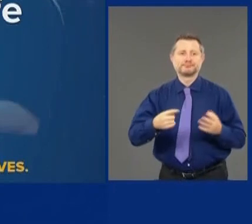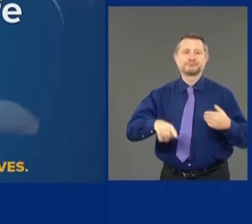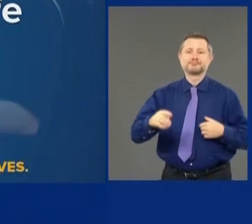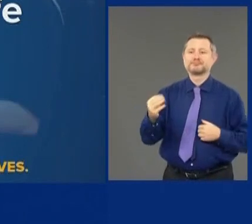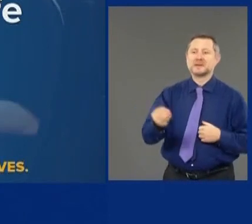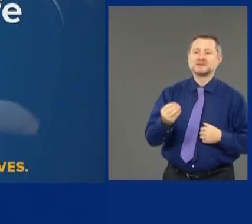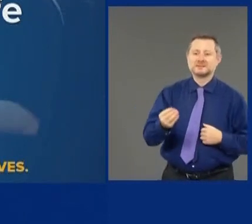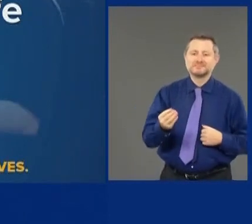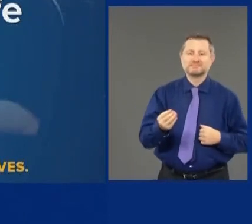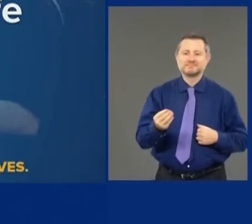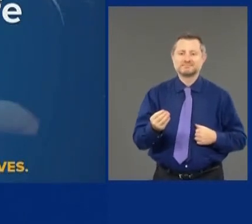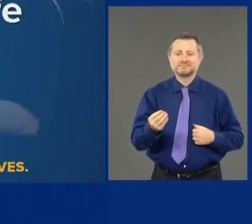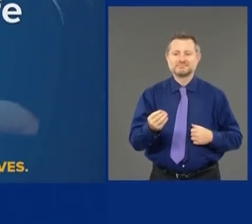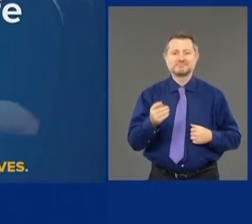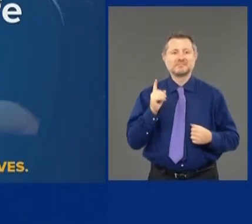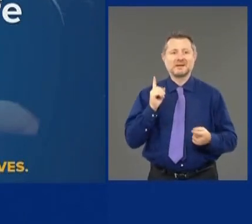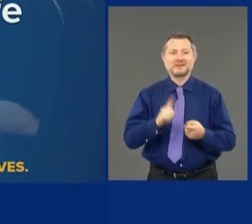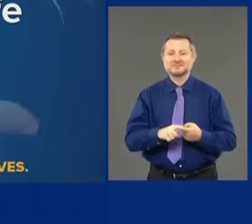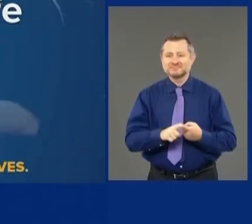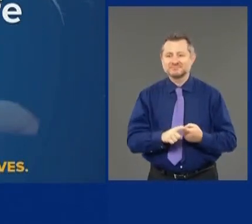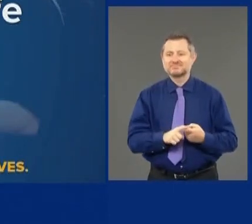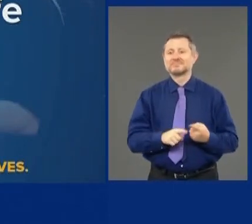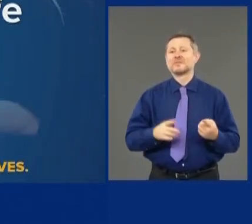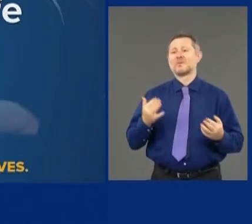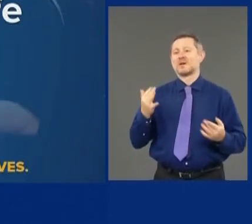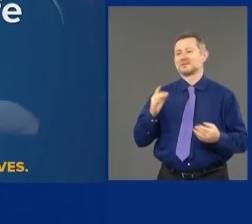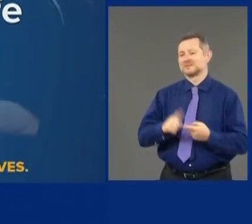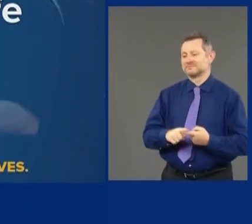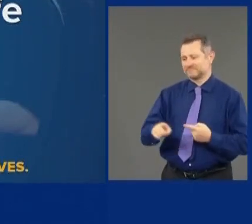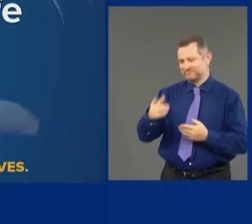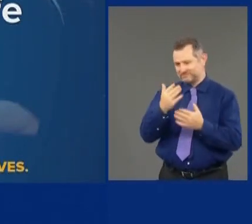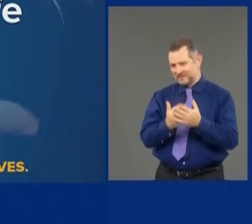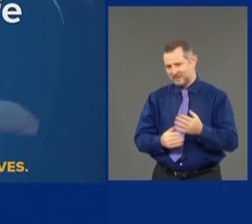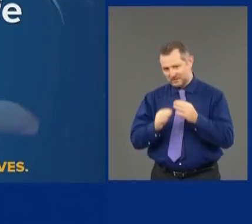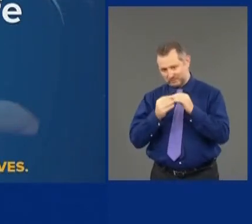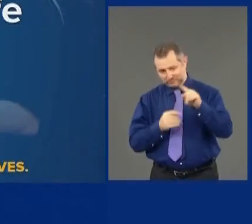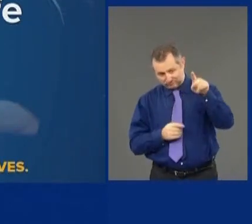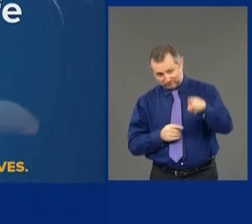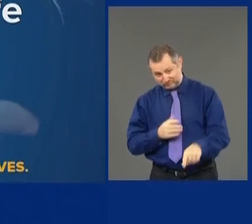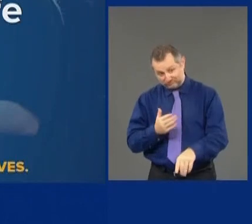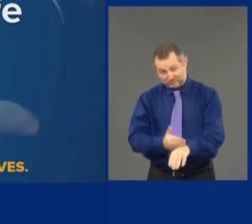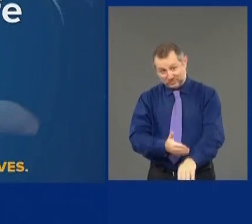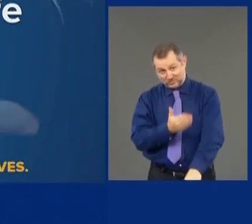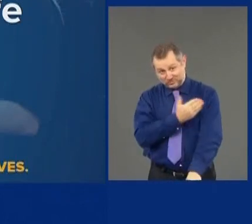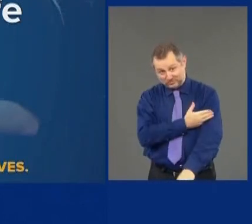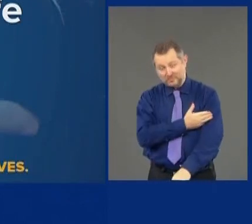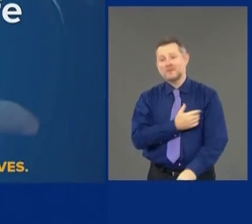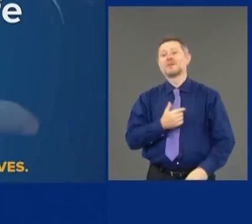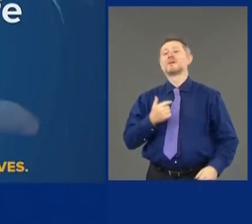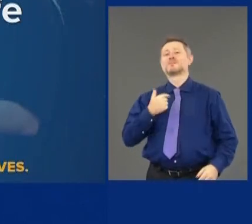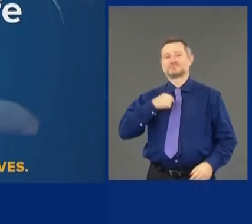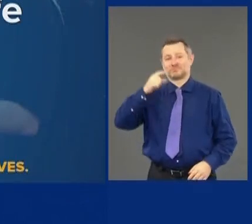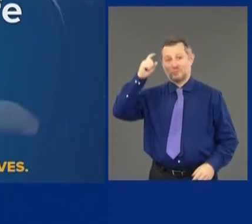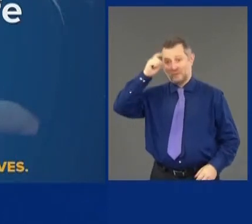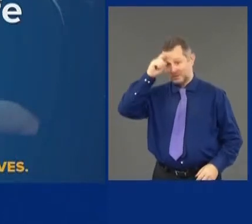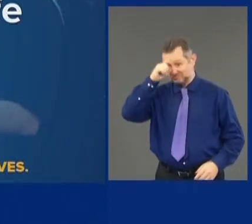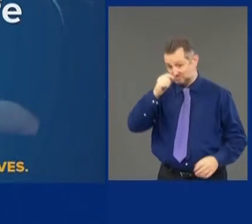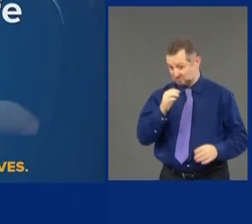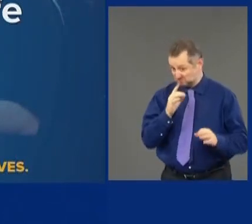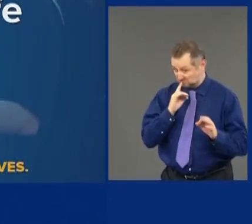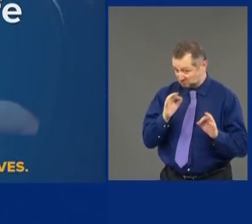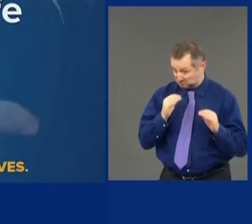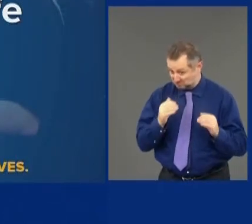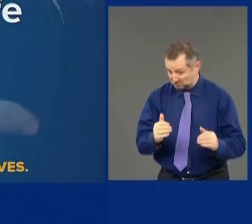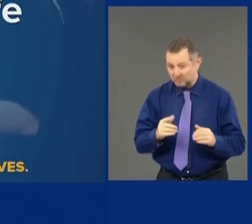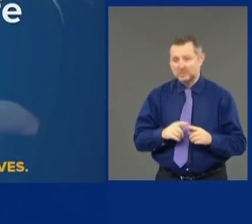postponed until the facts change and it is prudent to open. But the facts